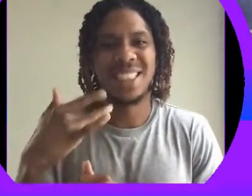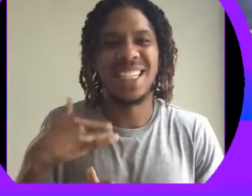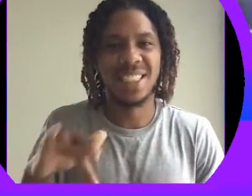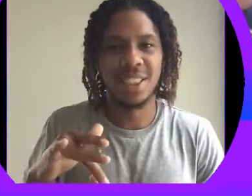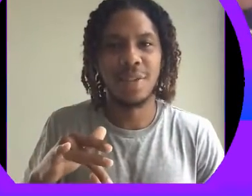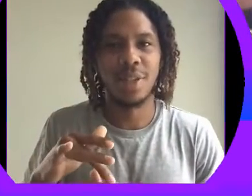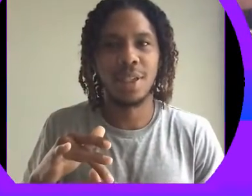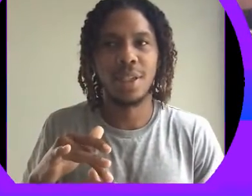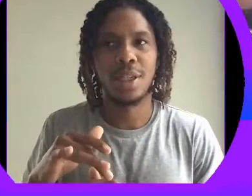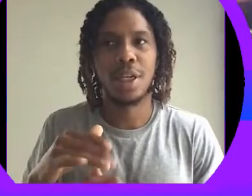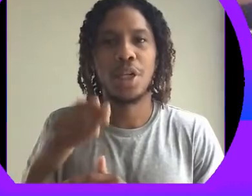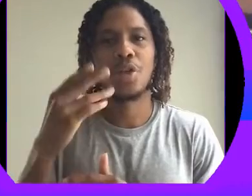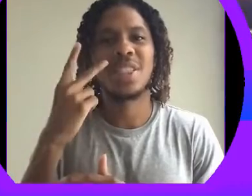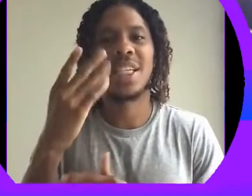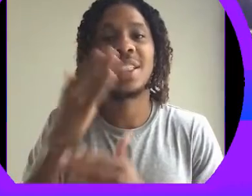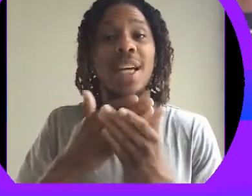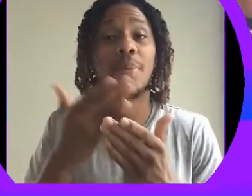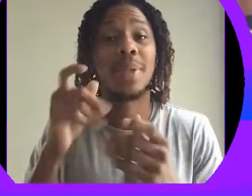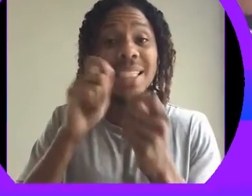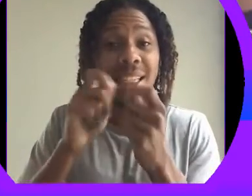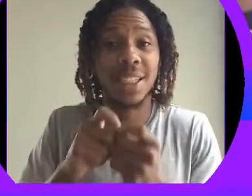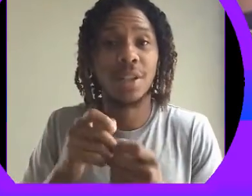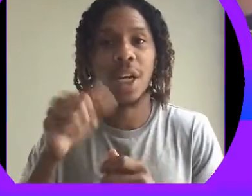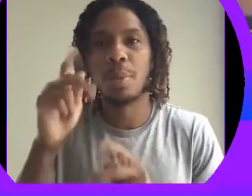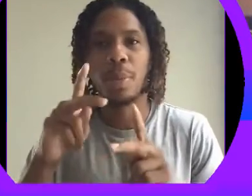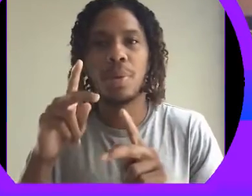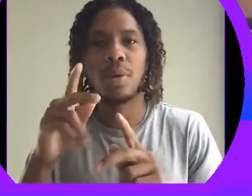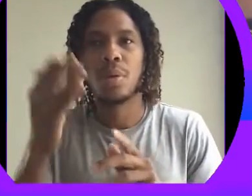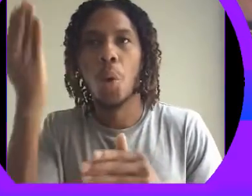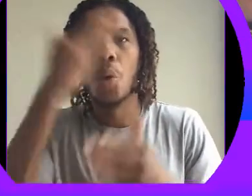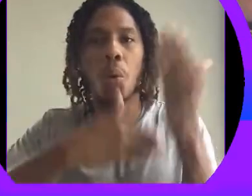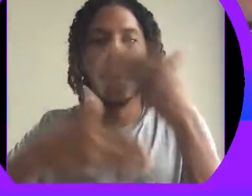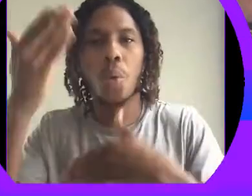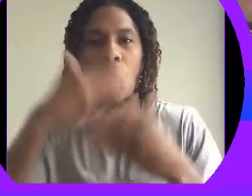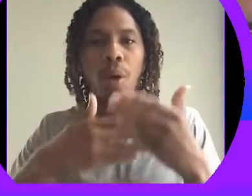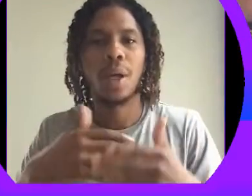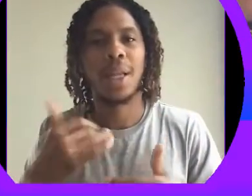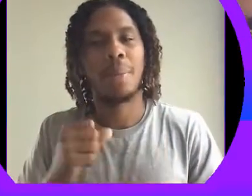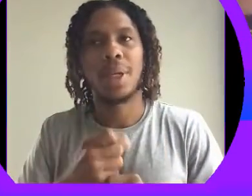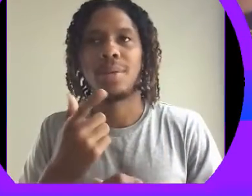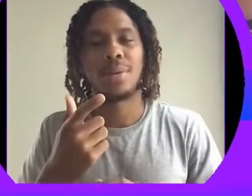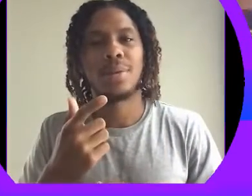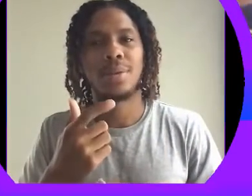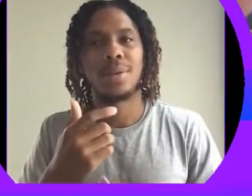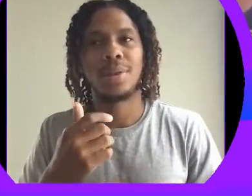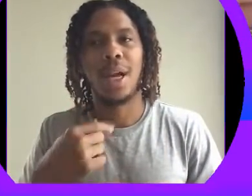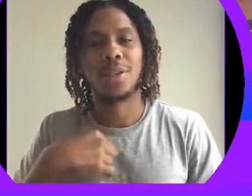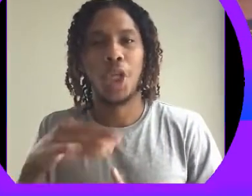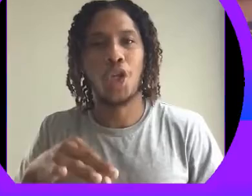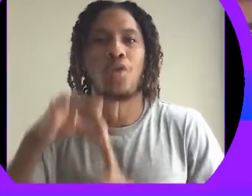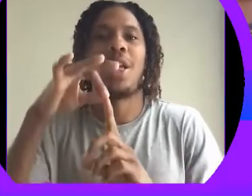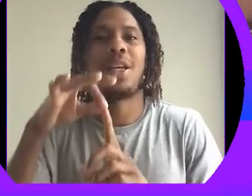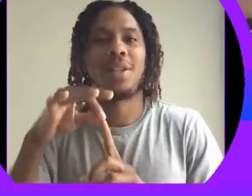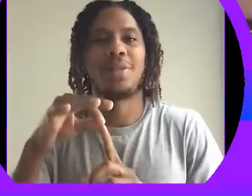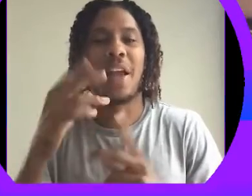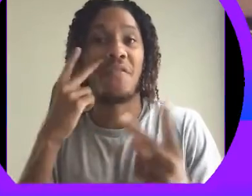that other people can't see. And you see details that other people can't see, and that's what makes us such great visual